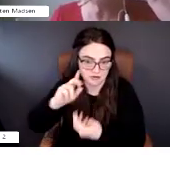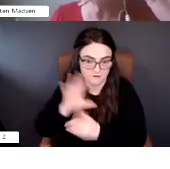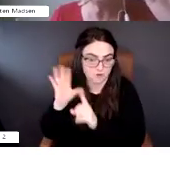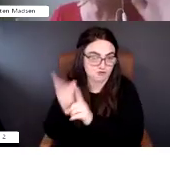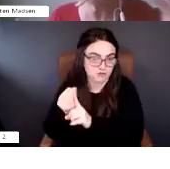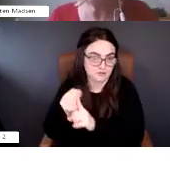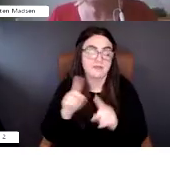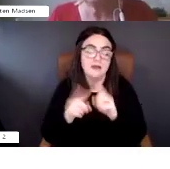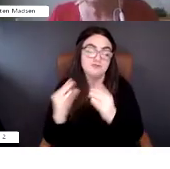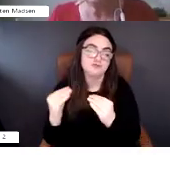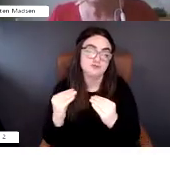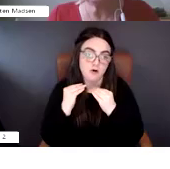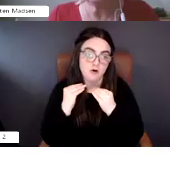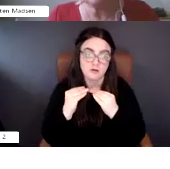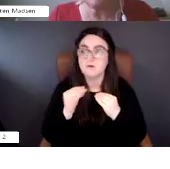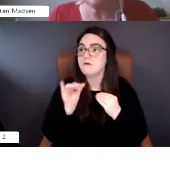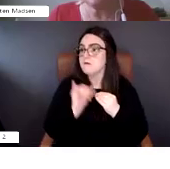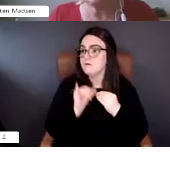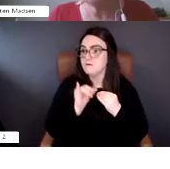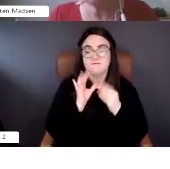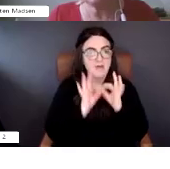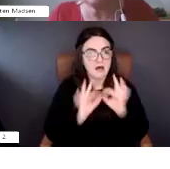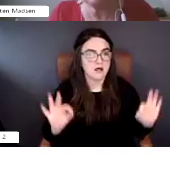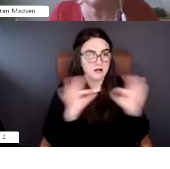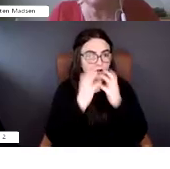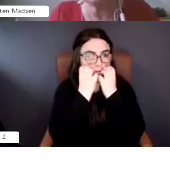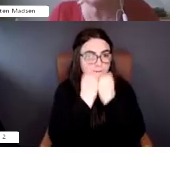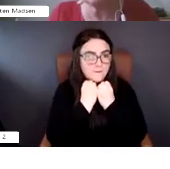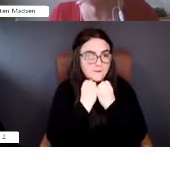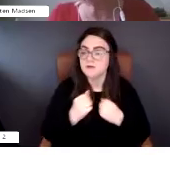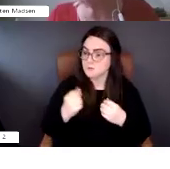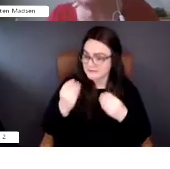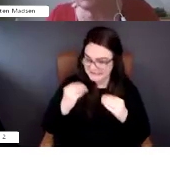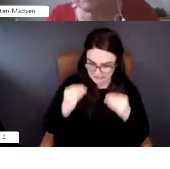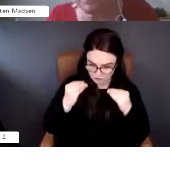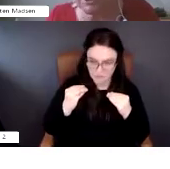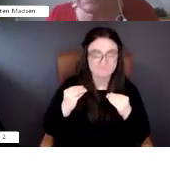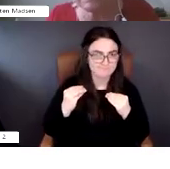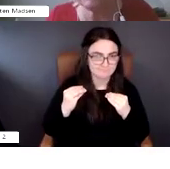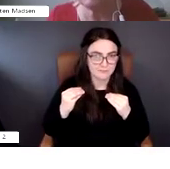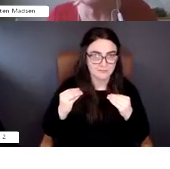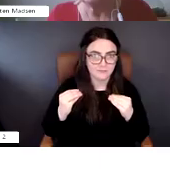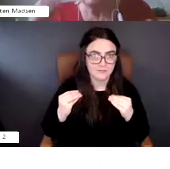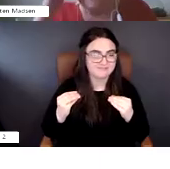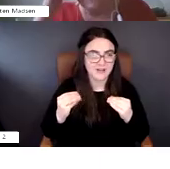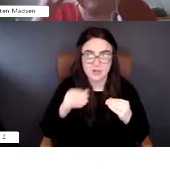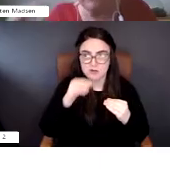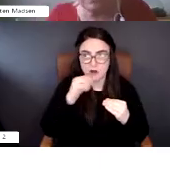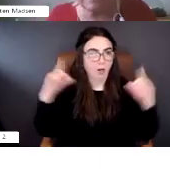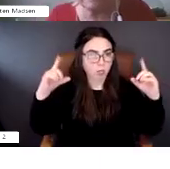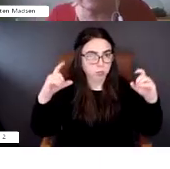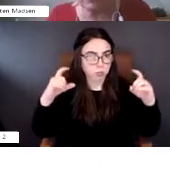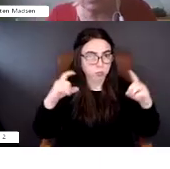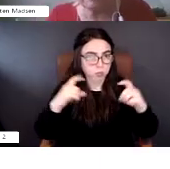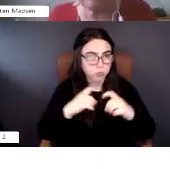the idea that to make it a little bit more sparse and to